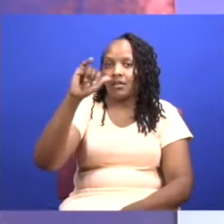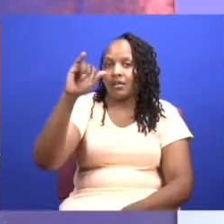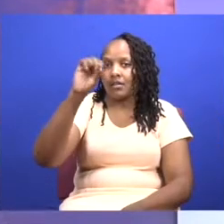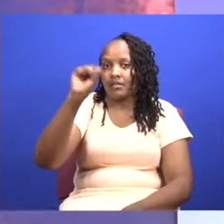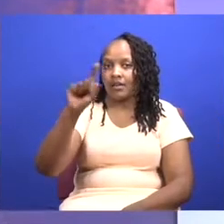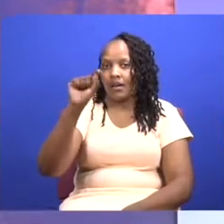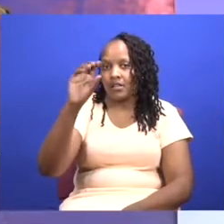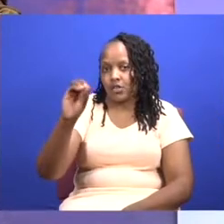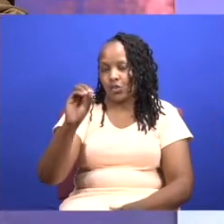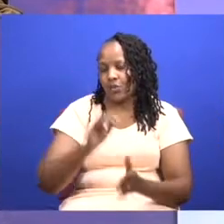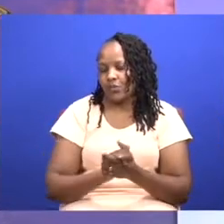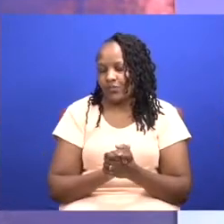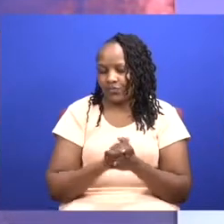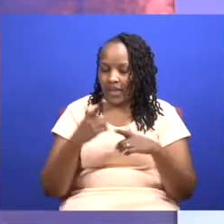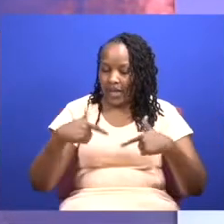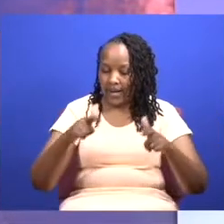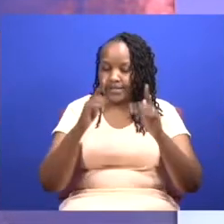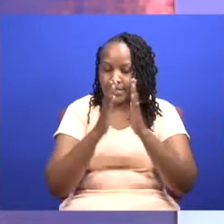before the Lord. Let's pray.